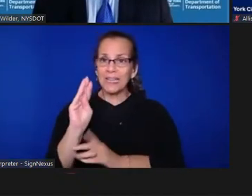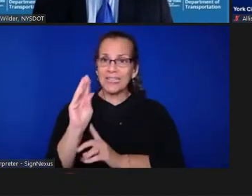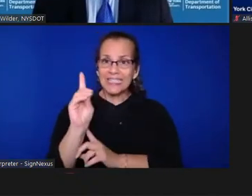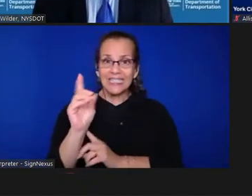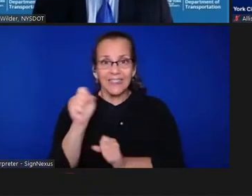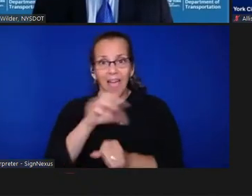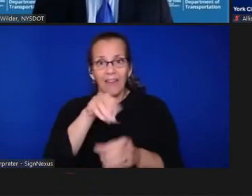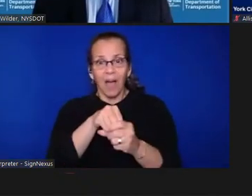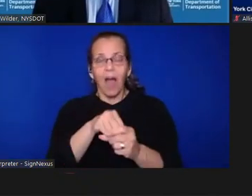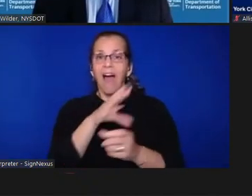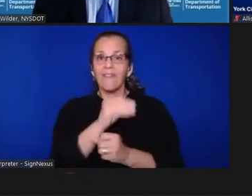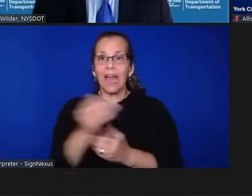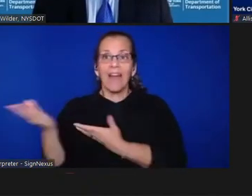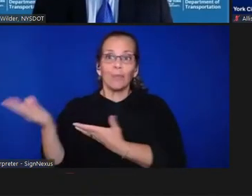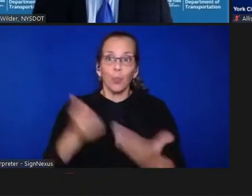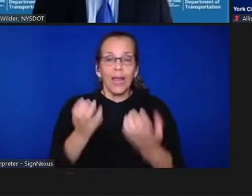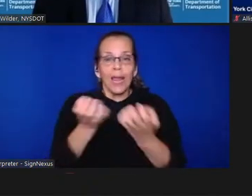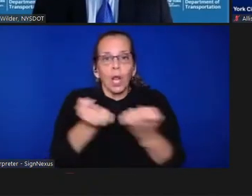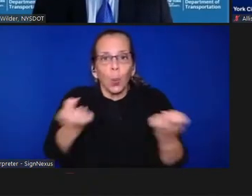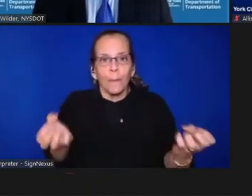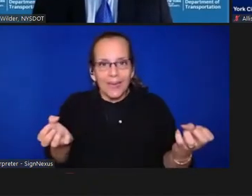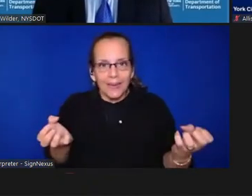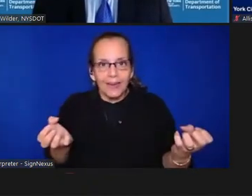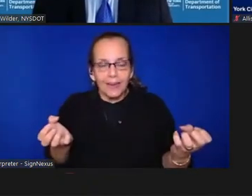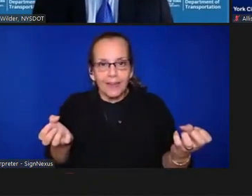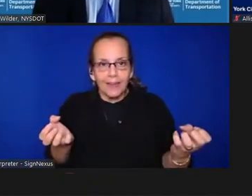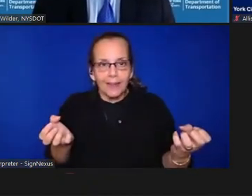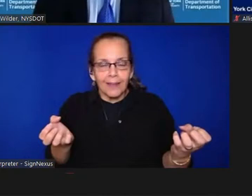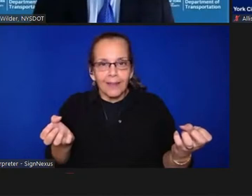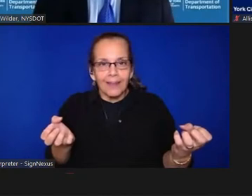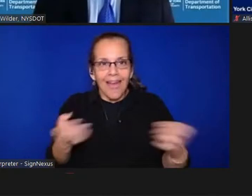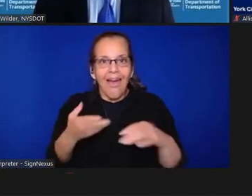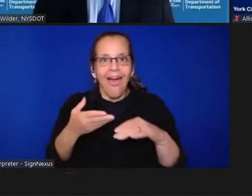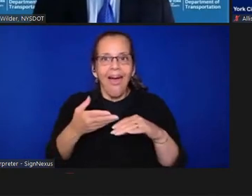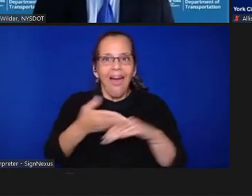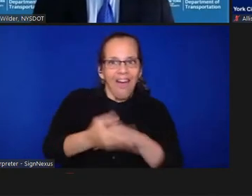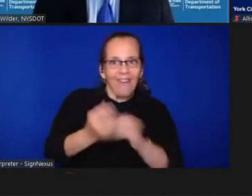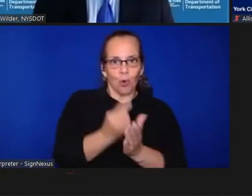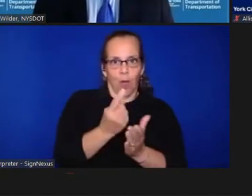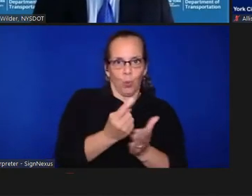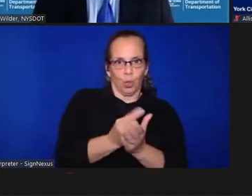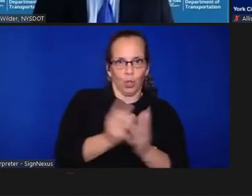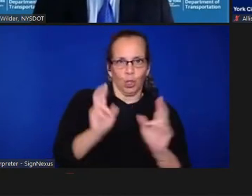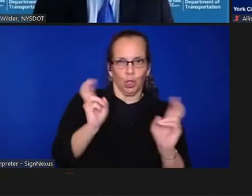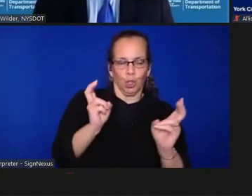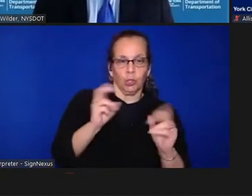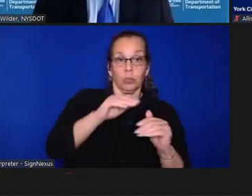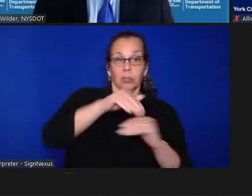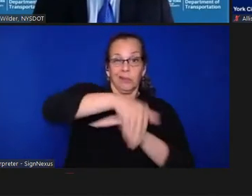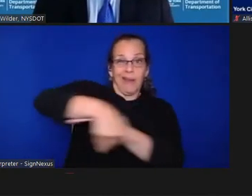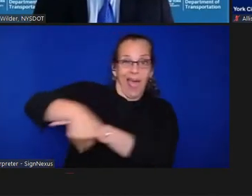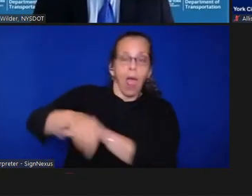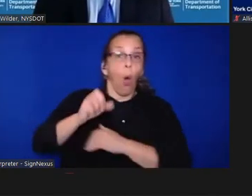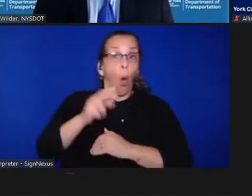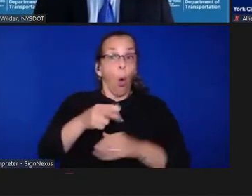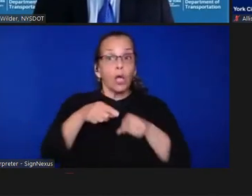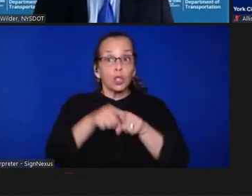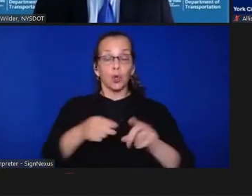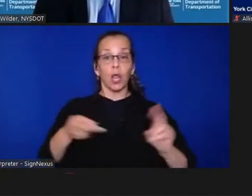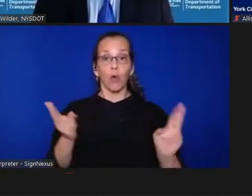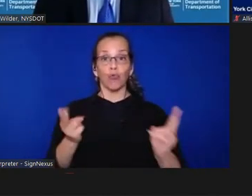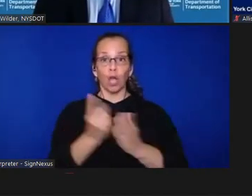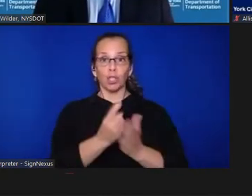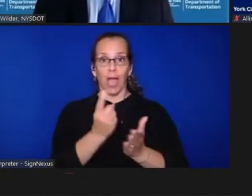heavy expensive equipment around after hours especially or during rush hour on a train so right now my car